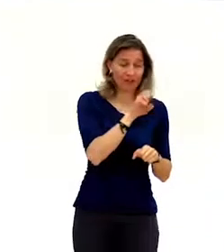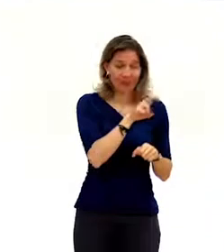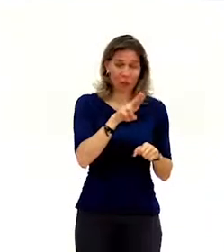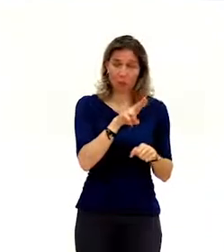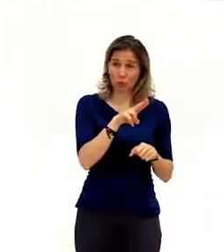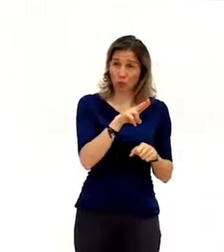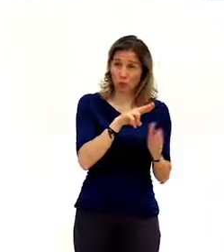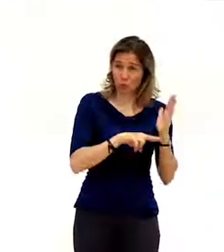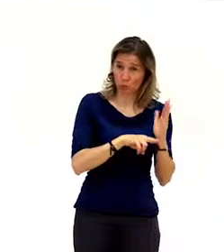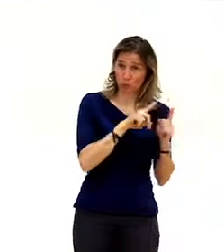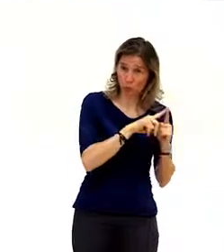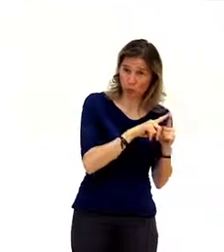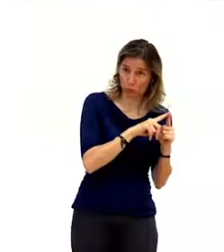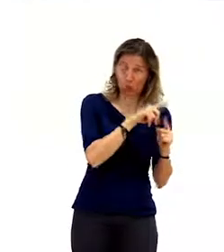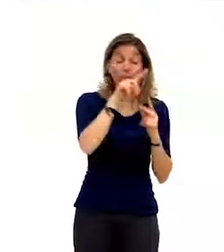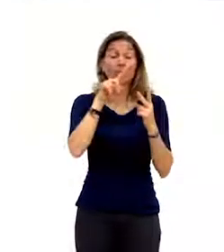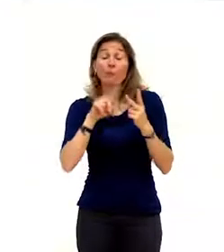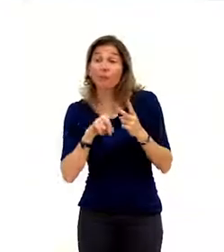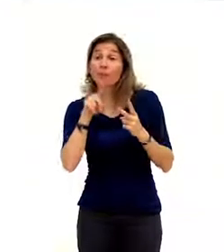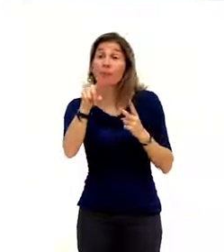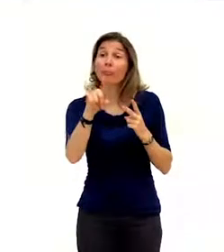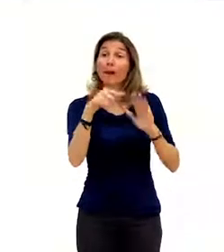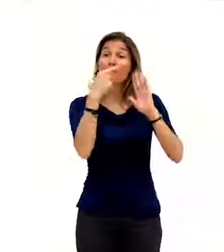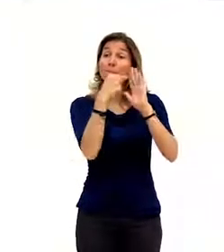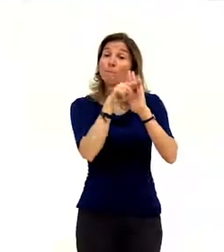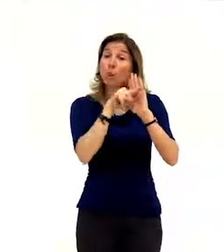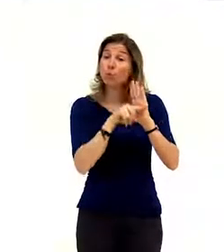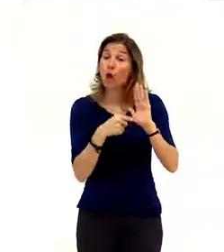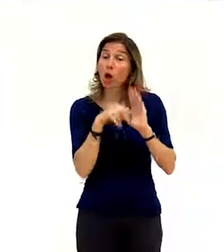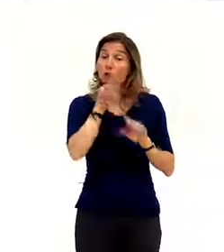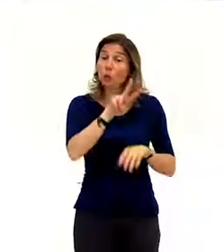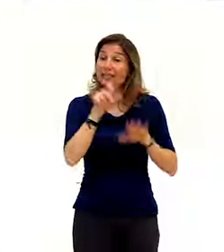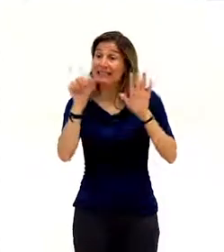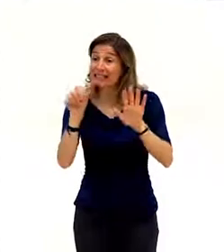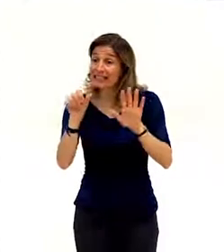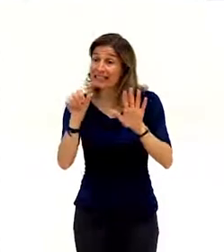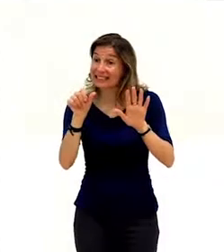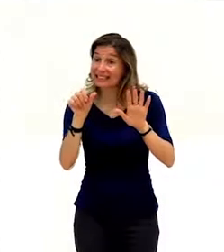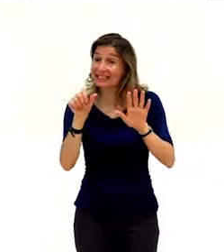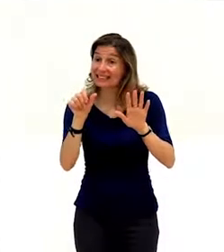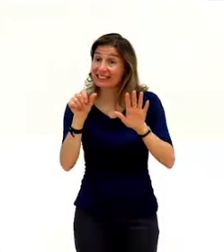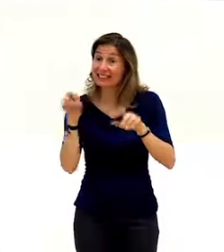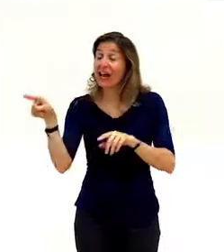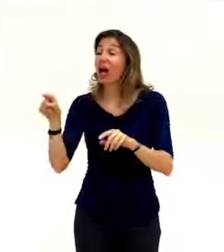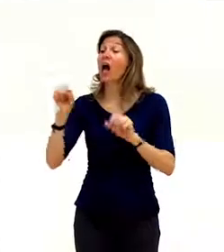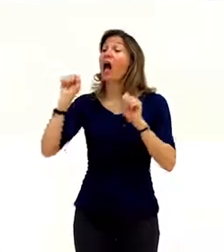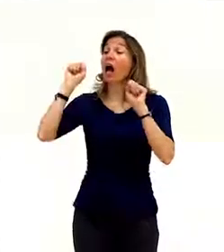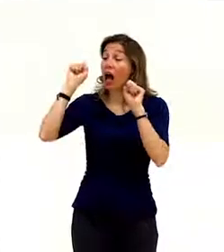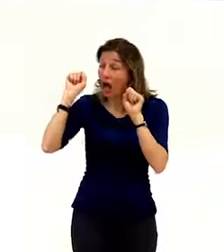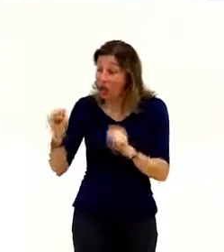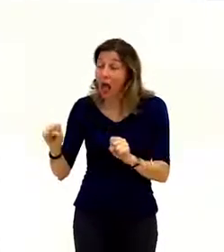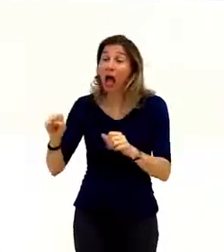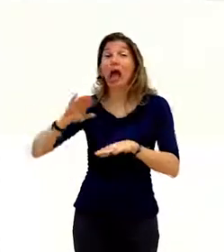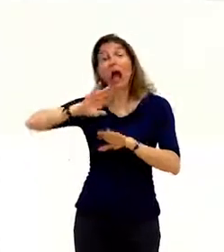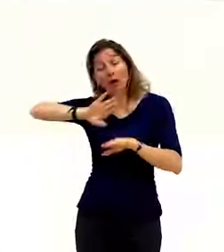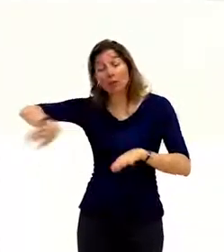and Protocol 26 to bypass the competitive environment envisaged by public